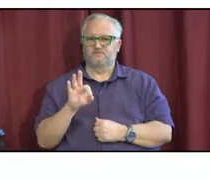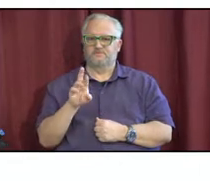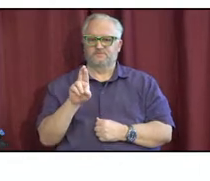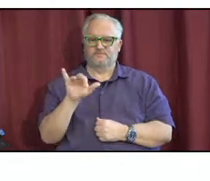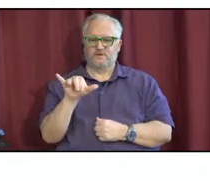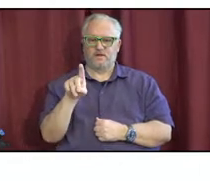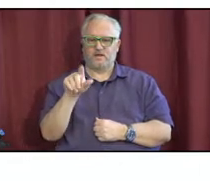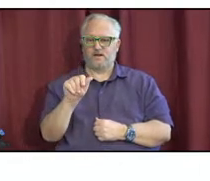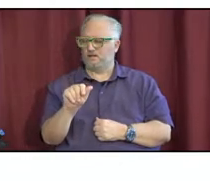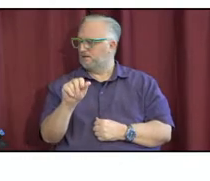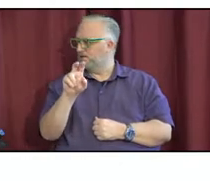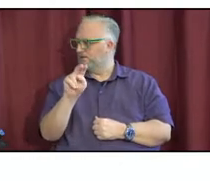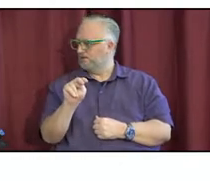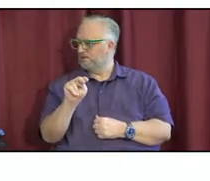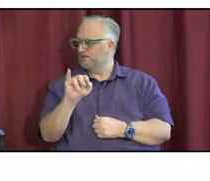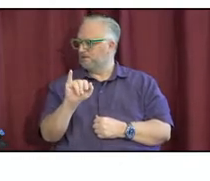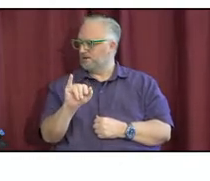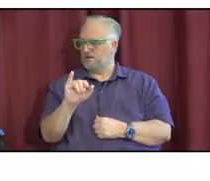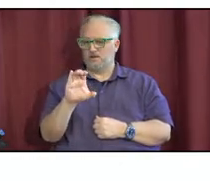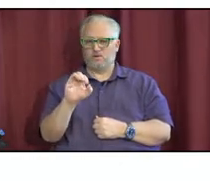Frida Nikoloff.